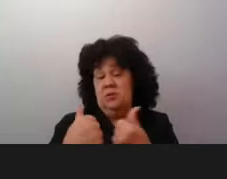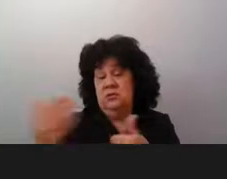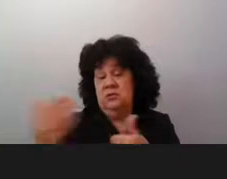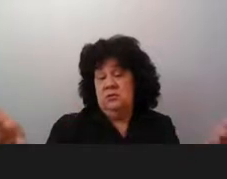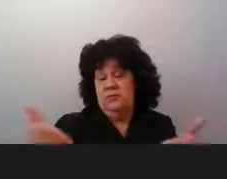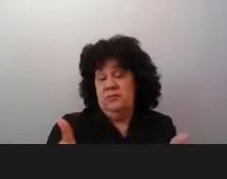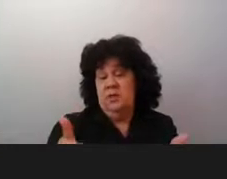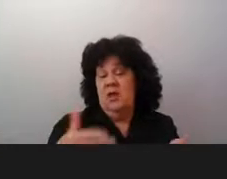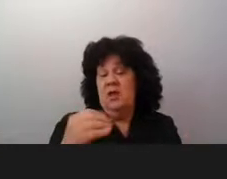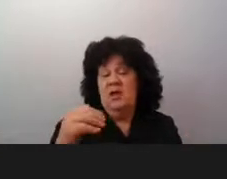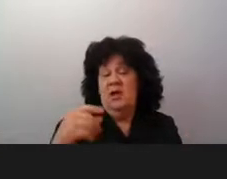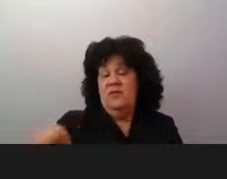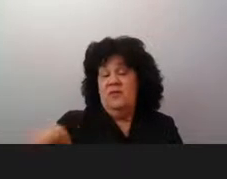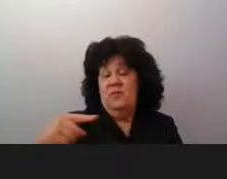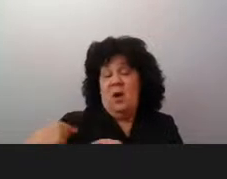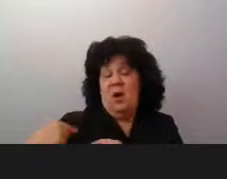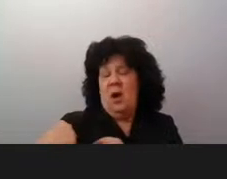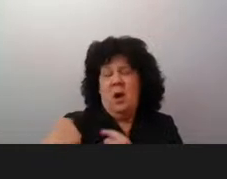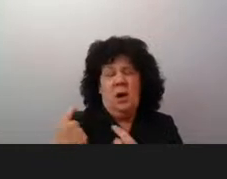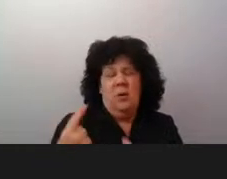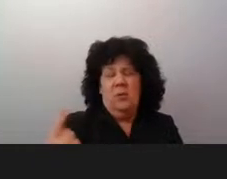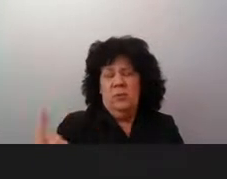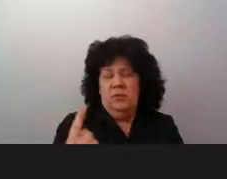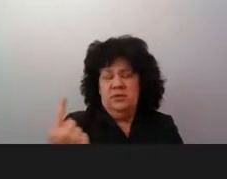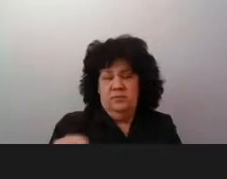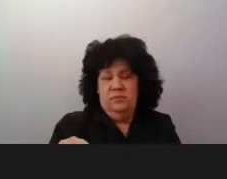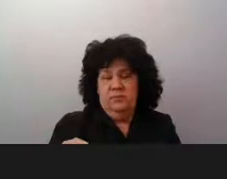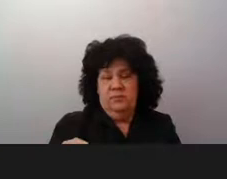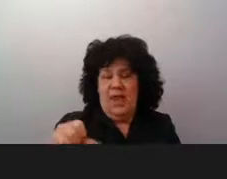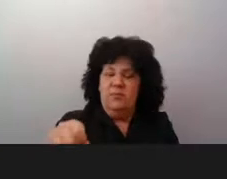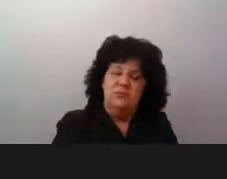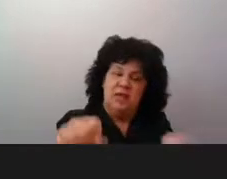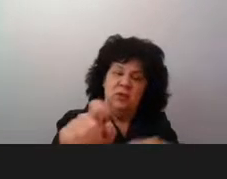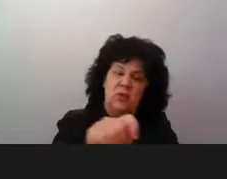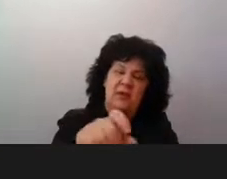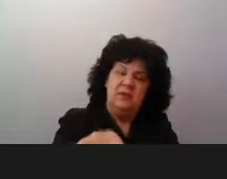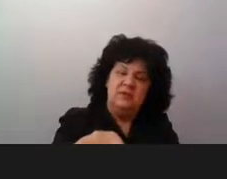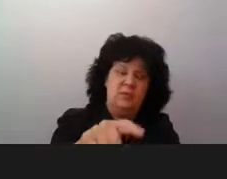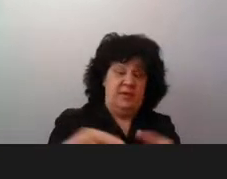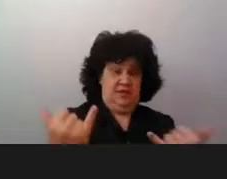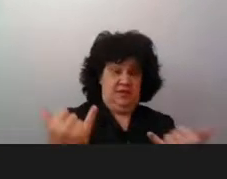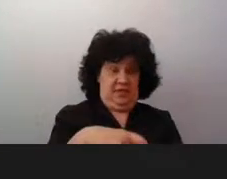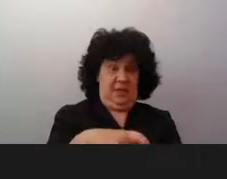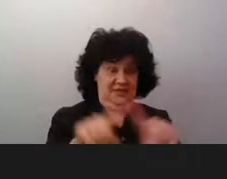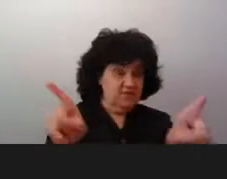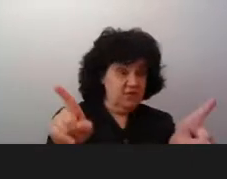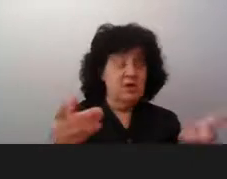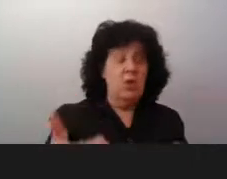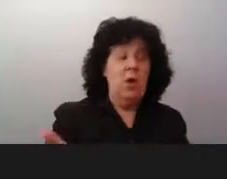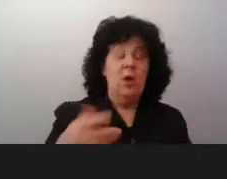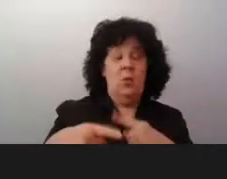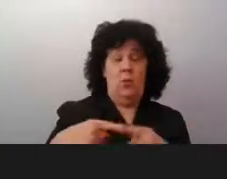always been able to take the FAI training. But what was different this time is when we